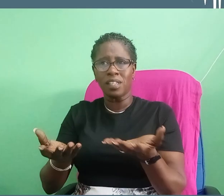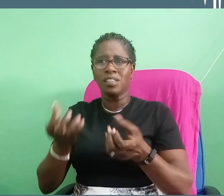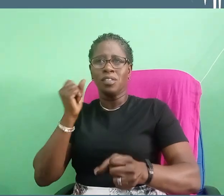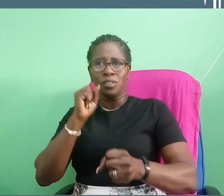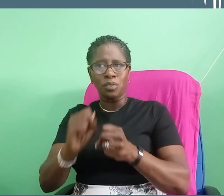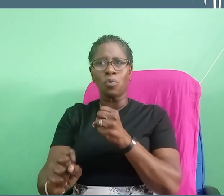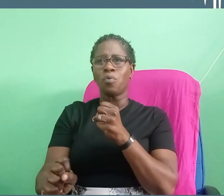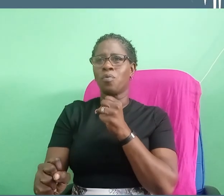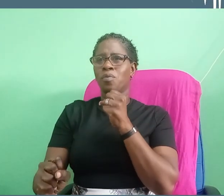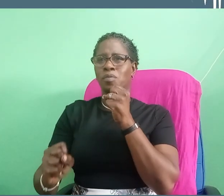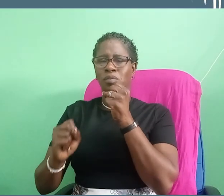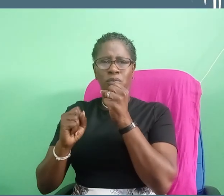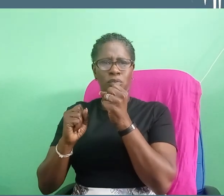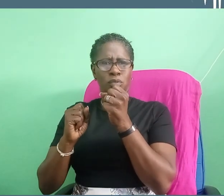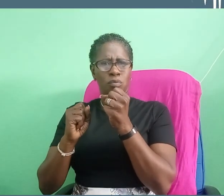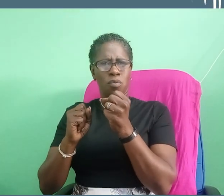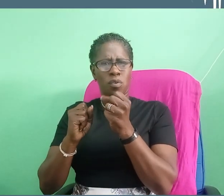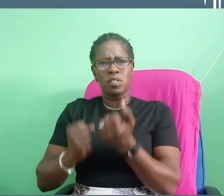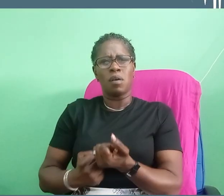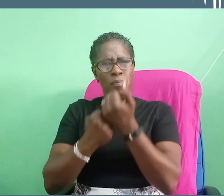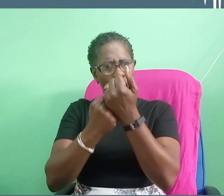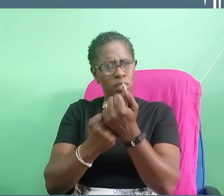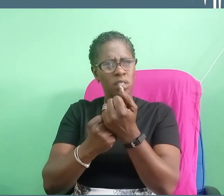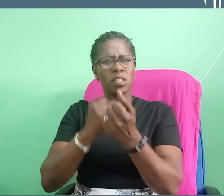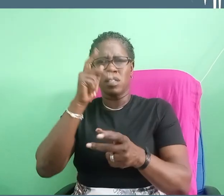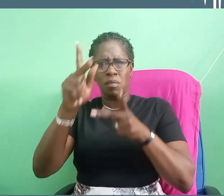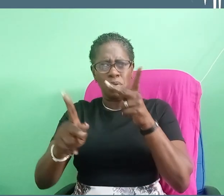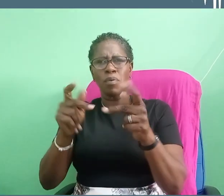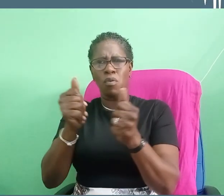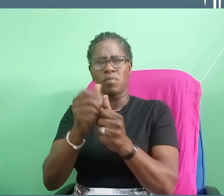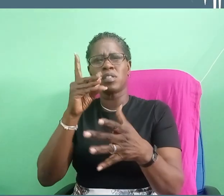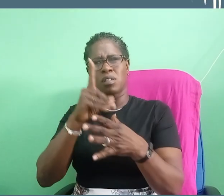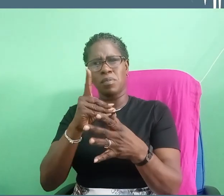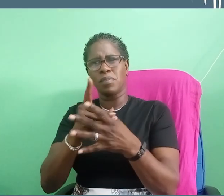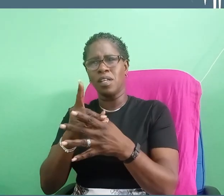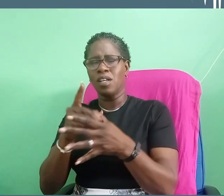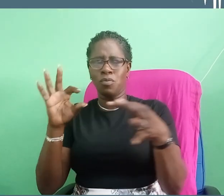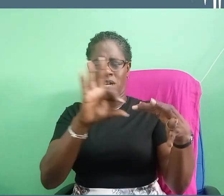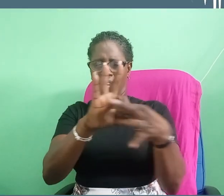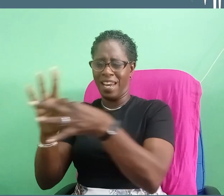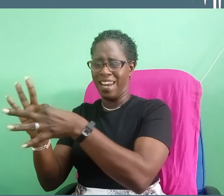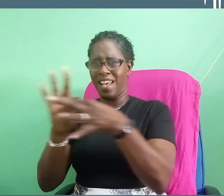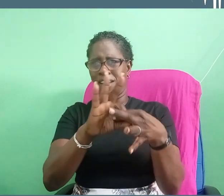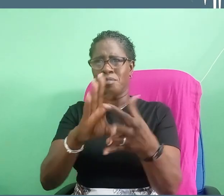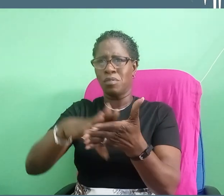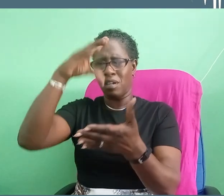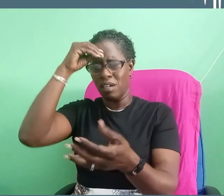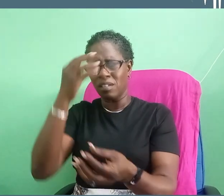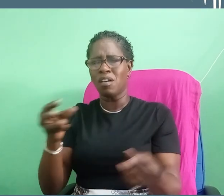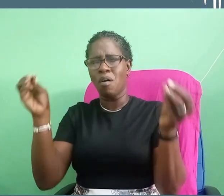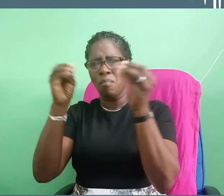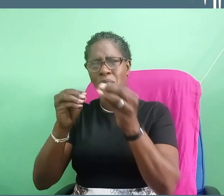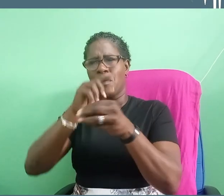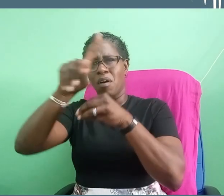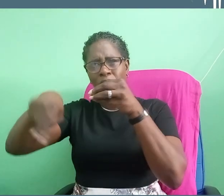their existing population of people they're already working with, and create that two-way relationship to learn more about the spaces they're